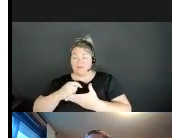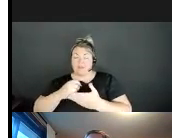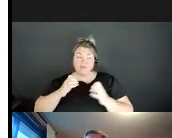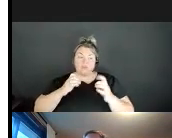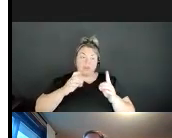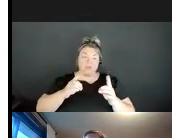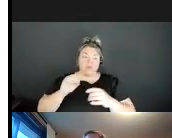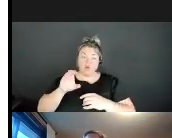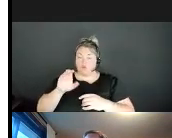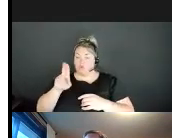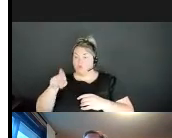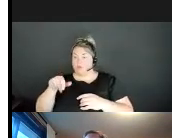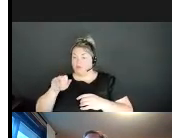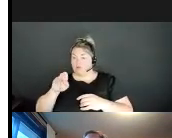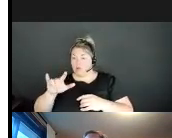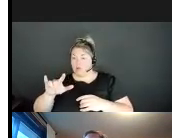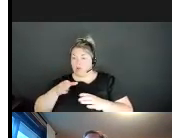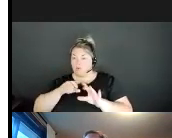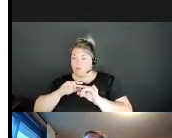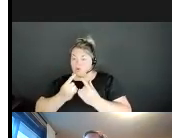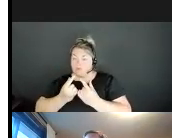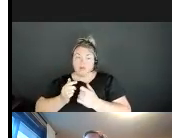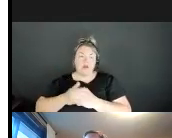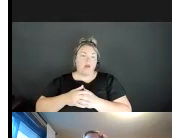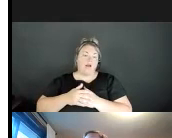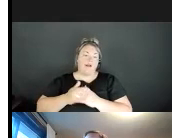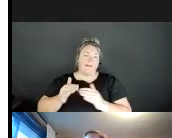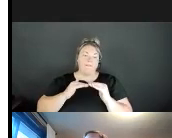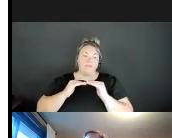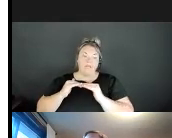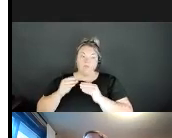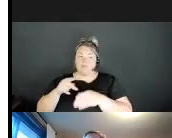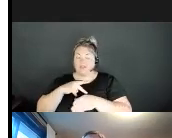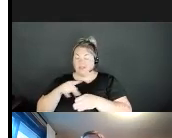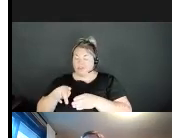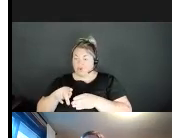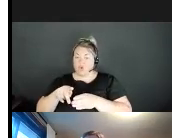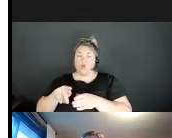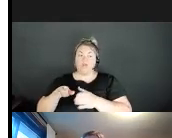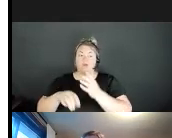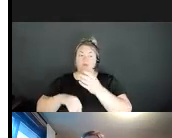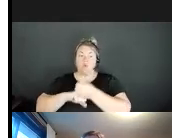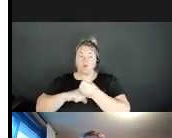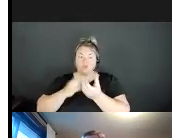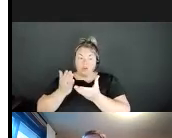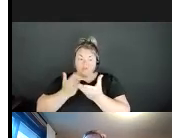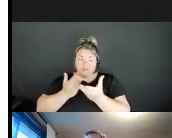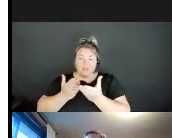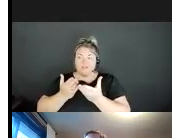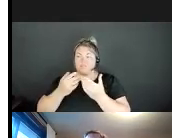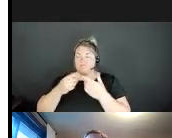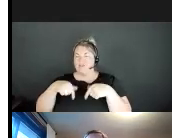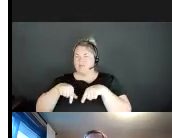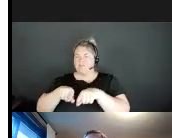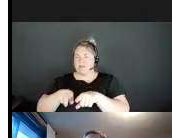groups, peer professional support services, just as long as you're again aligning with that assessed individual need. Next